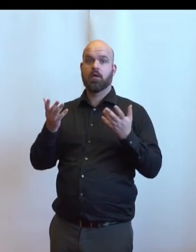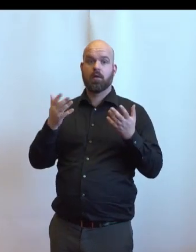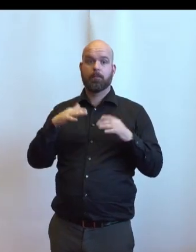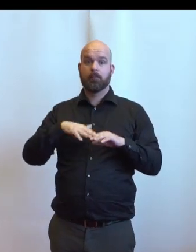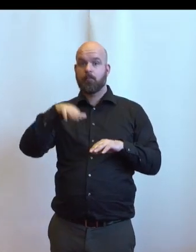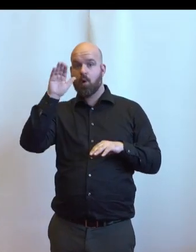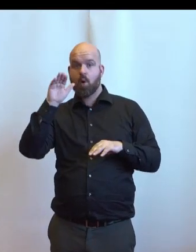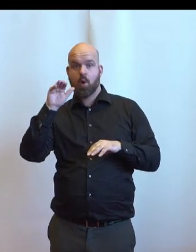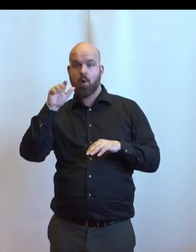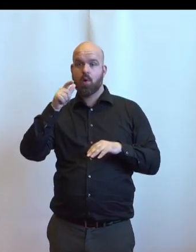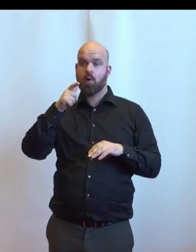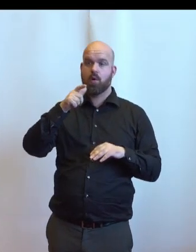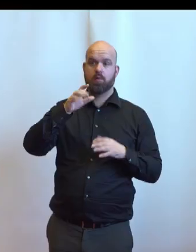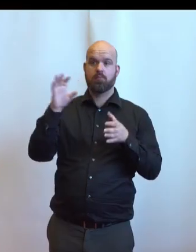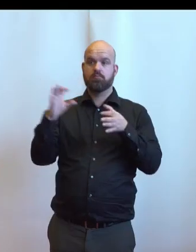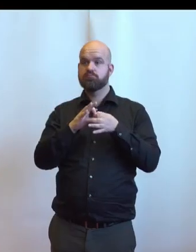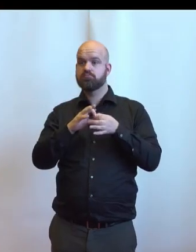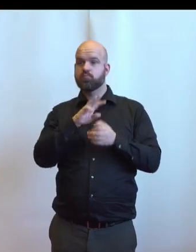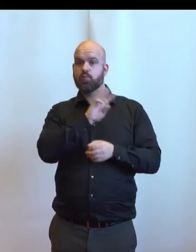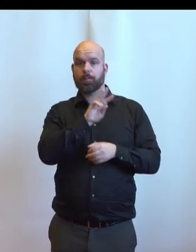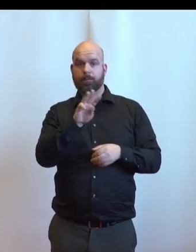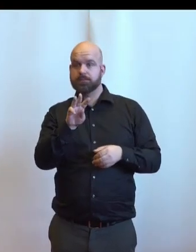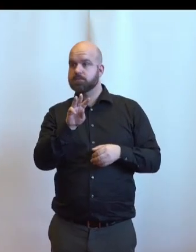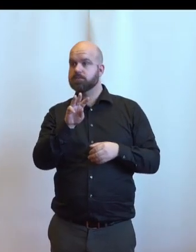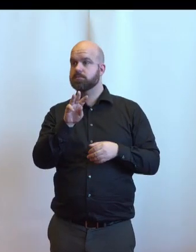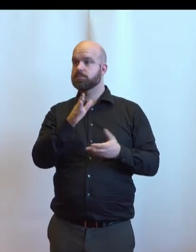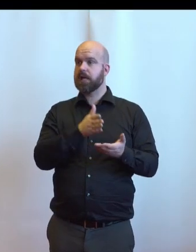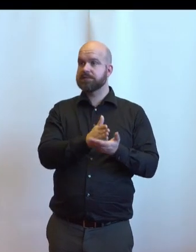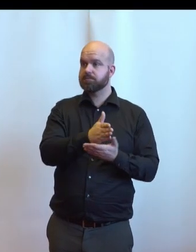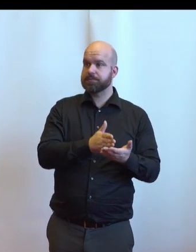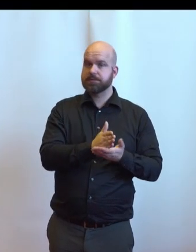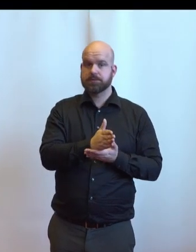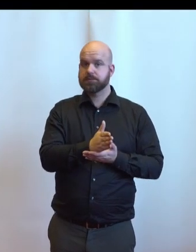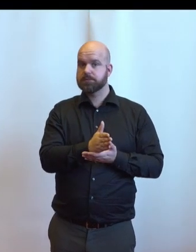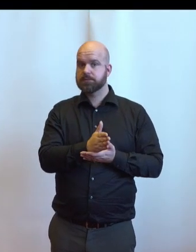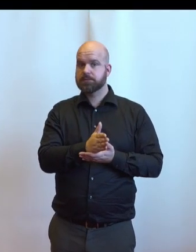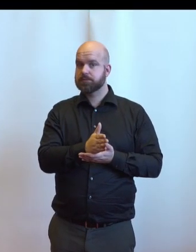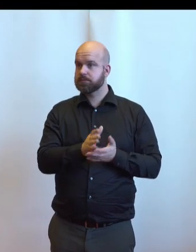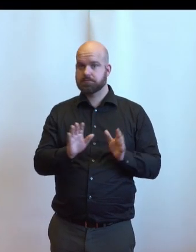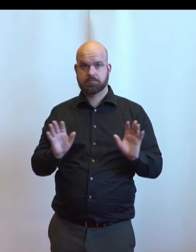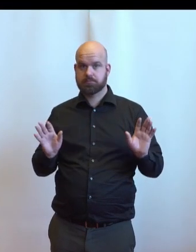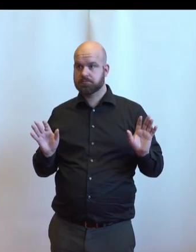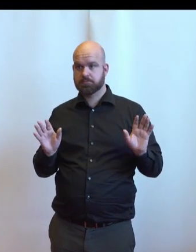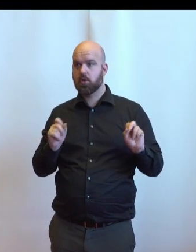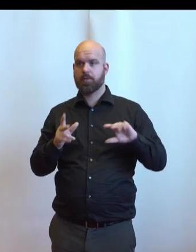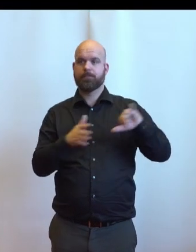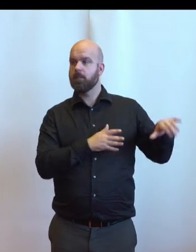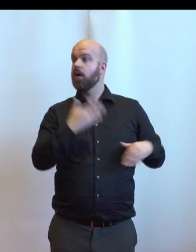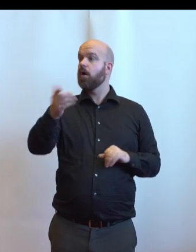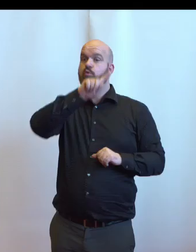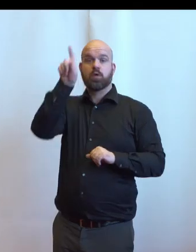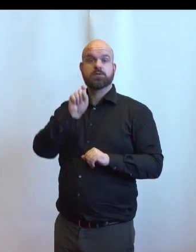share? No. Okay. So any other questions for the panel?